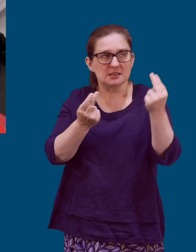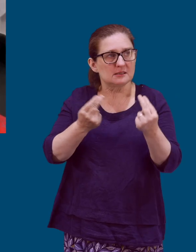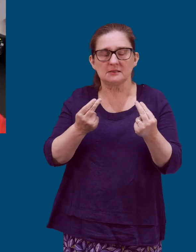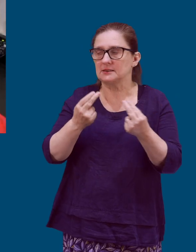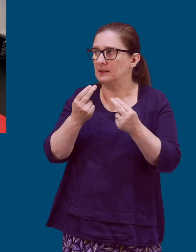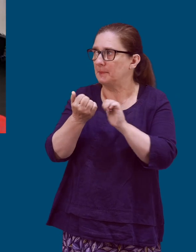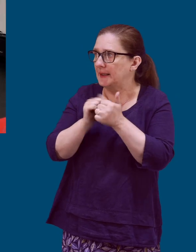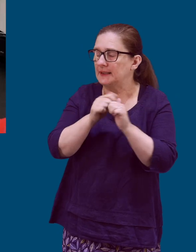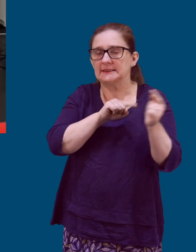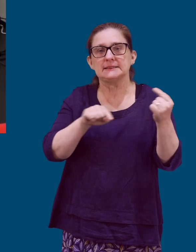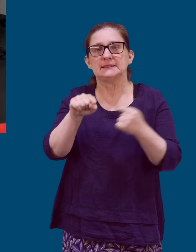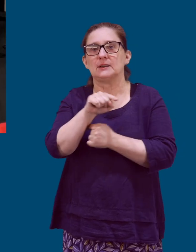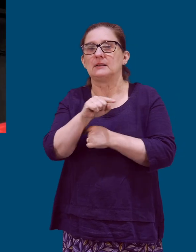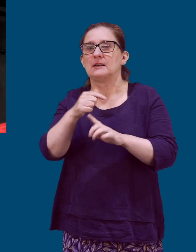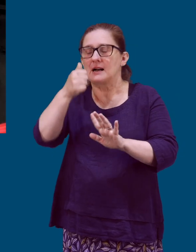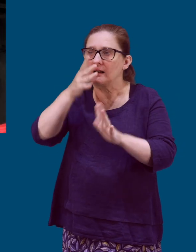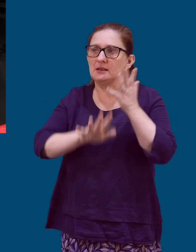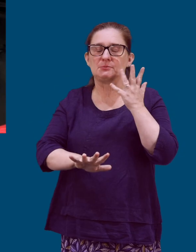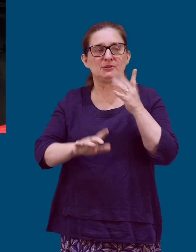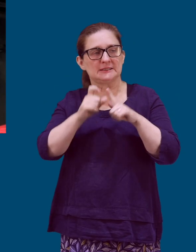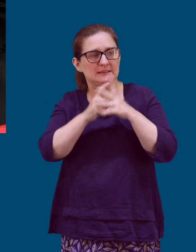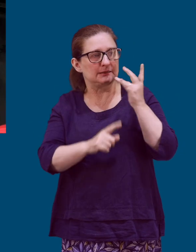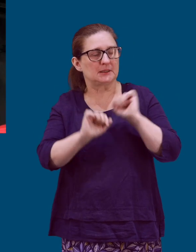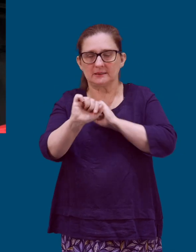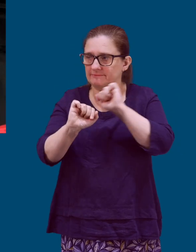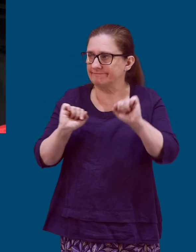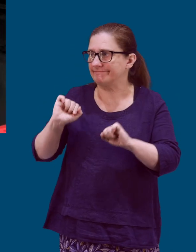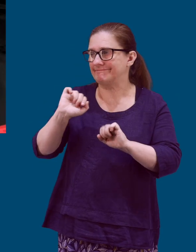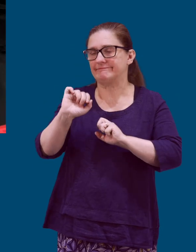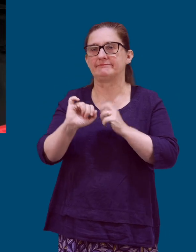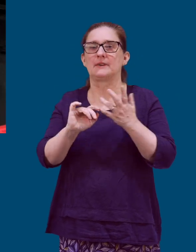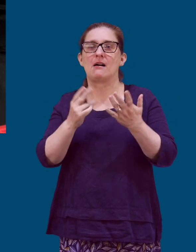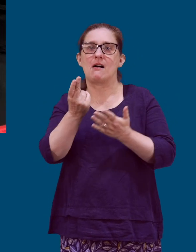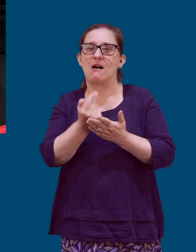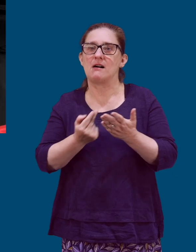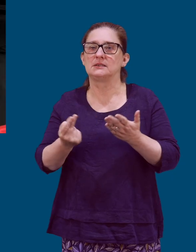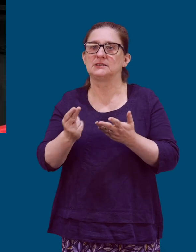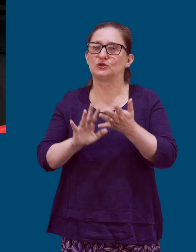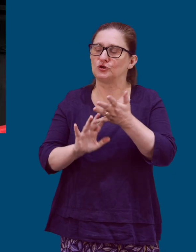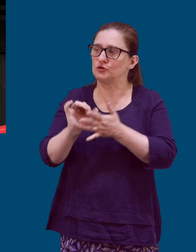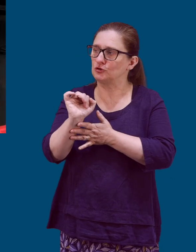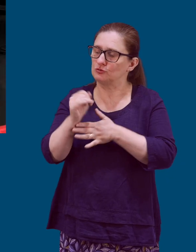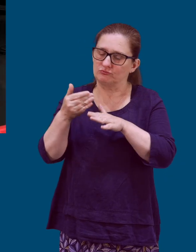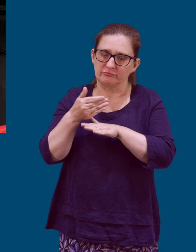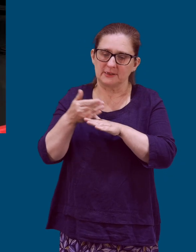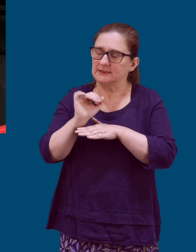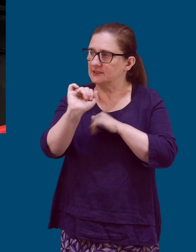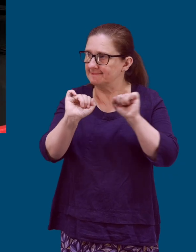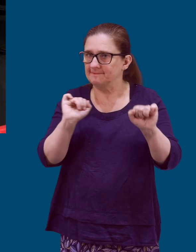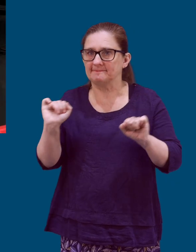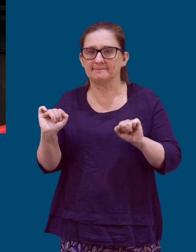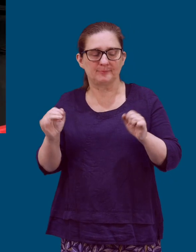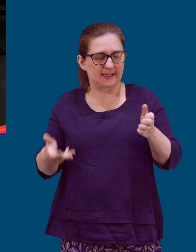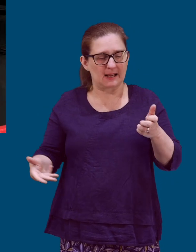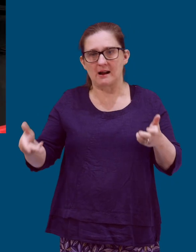each examine health and disability in different ways through their practices. The artists and cultural practitioners who have contributed to the